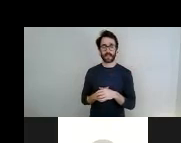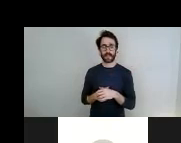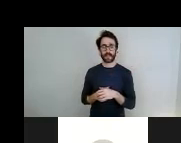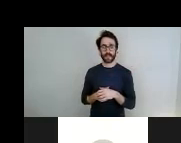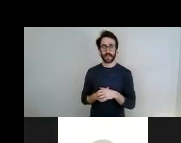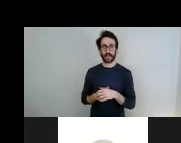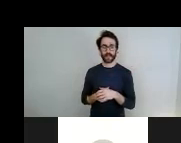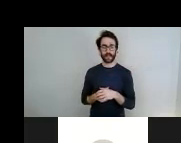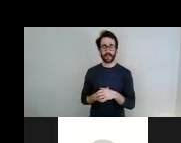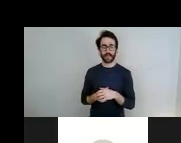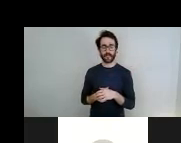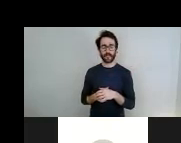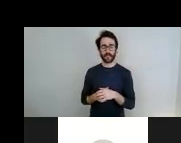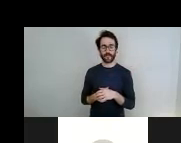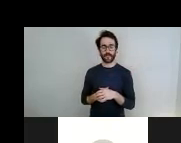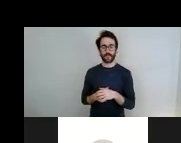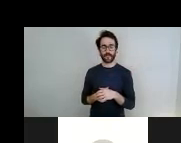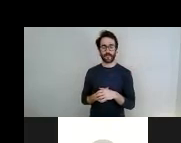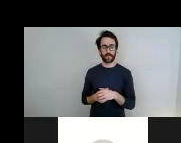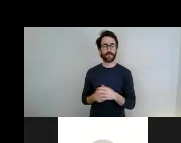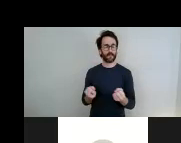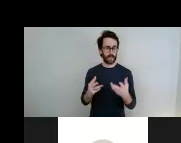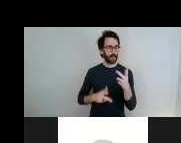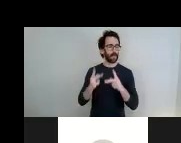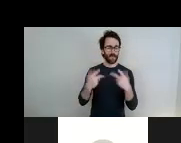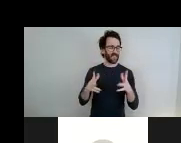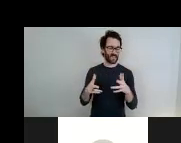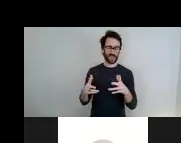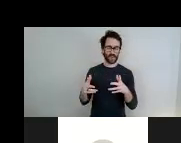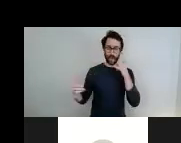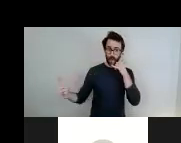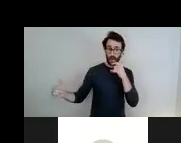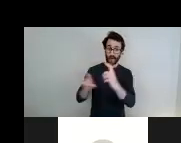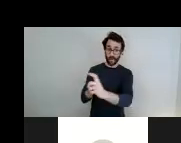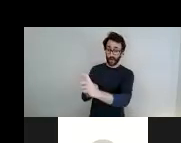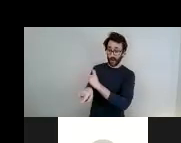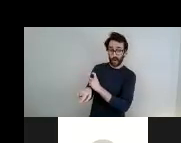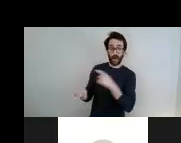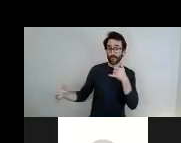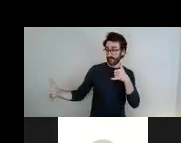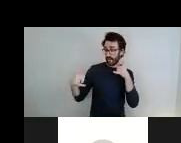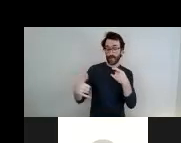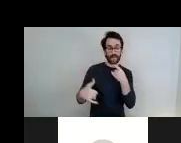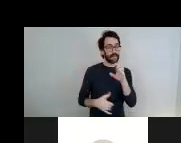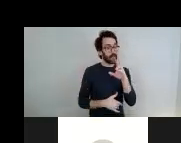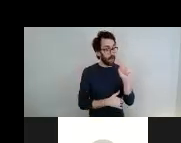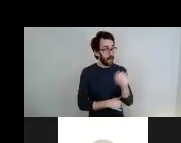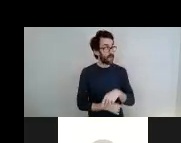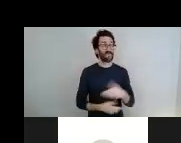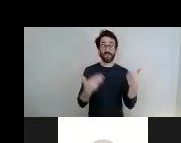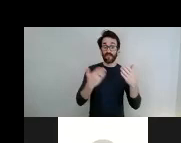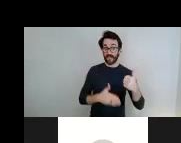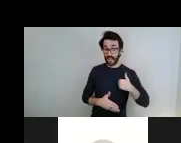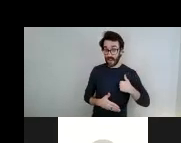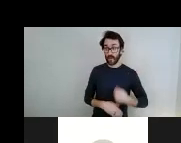common phone call I'm sure most of us have received at one point, claiming to be the CRA, Service Canada, or the Canada